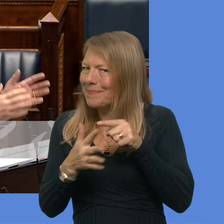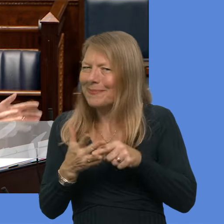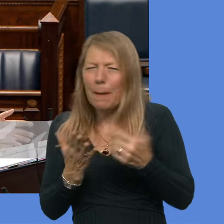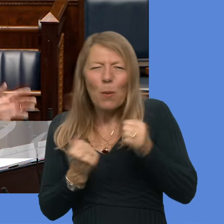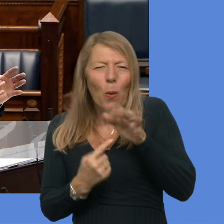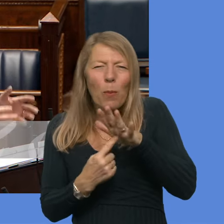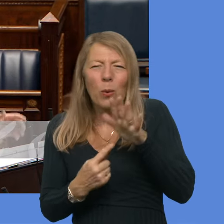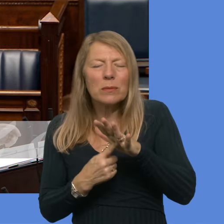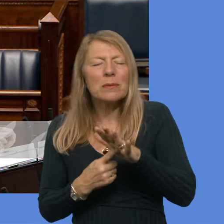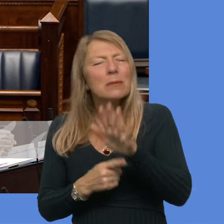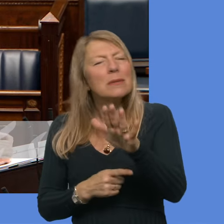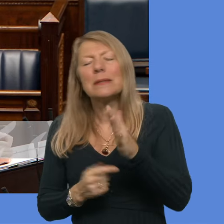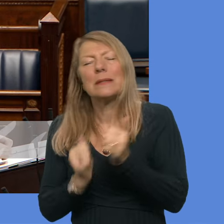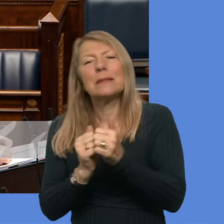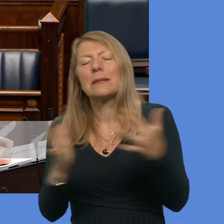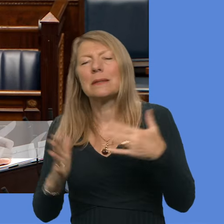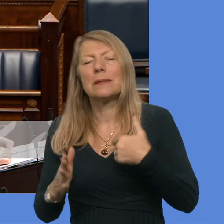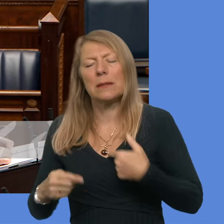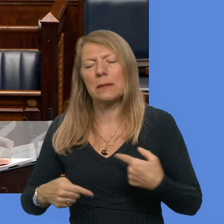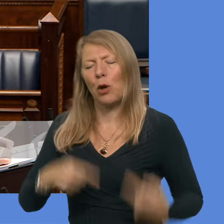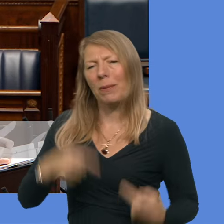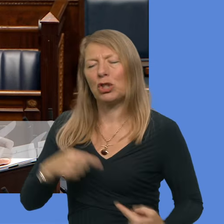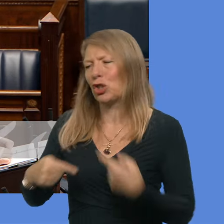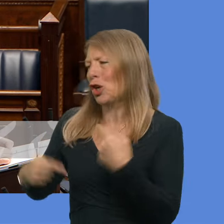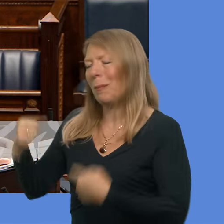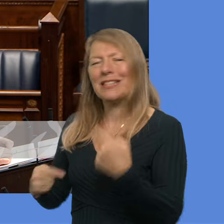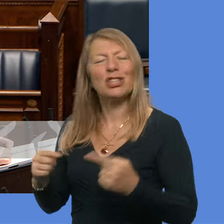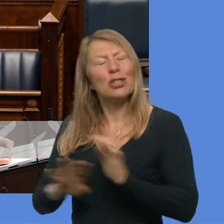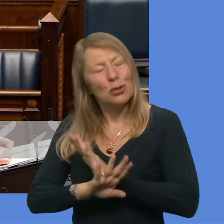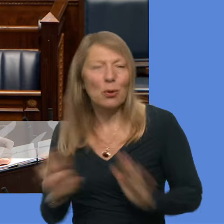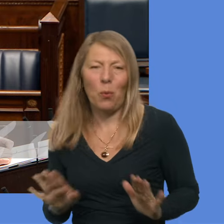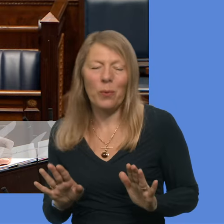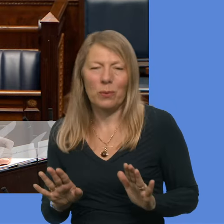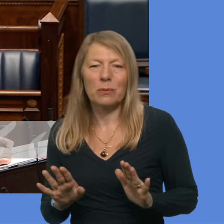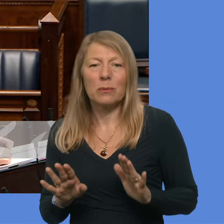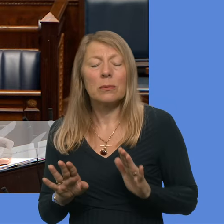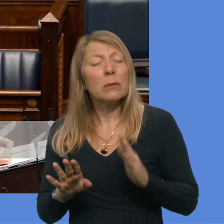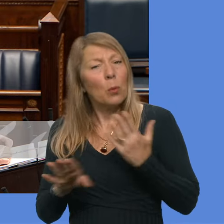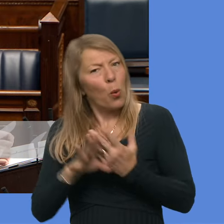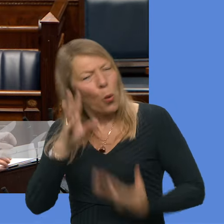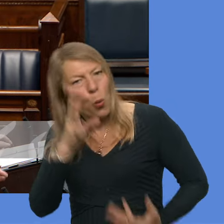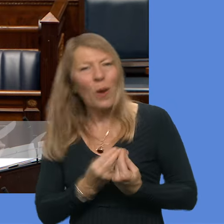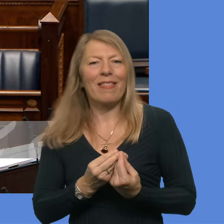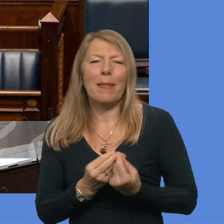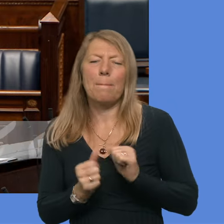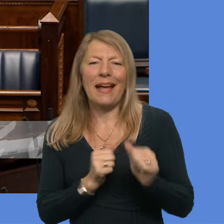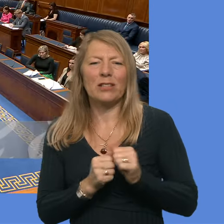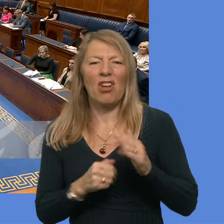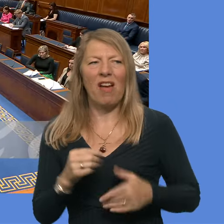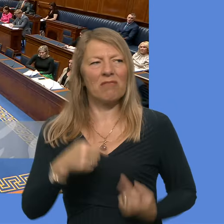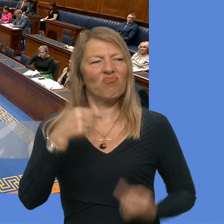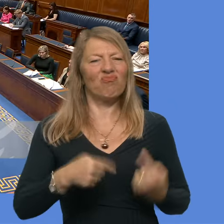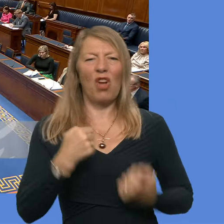I think if Invest are working collaboratively with the IDA and Enterprise Ireland, we'll get a much better outcome than trying to compete with each other. Dion